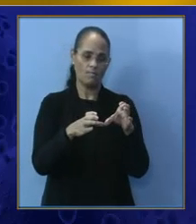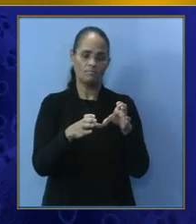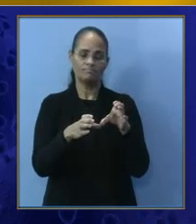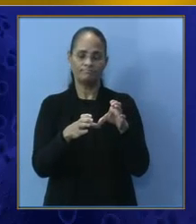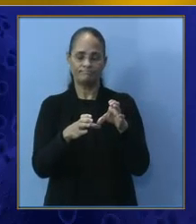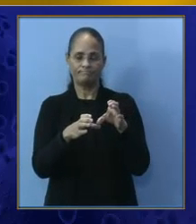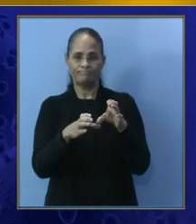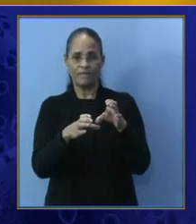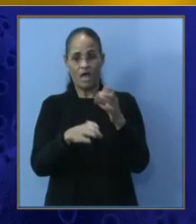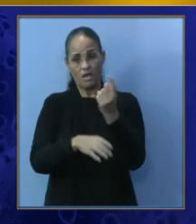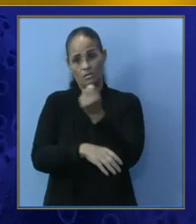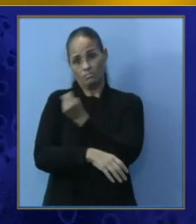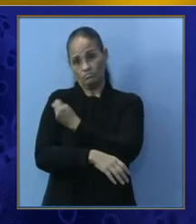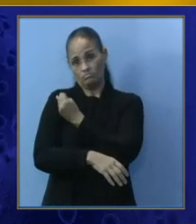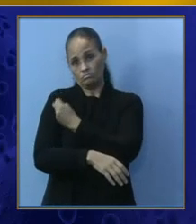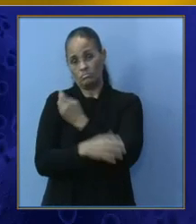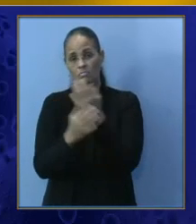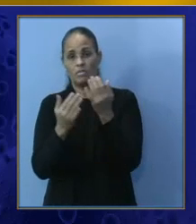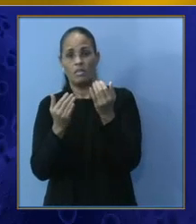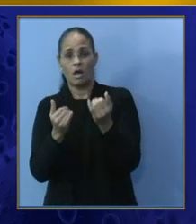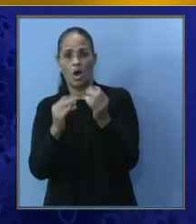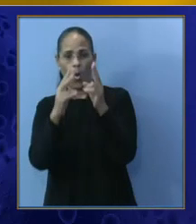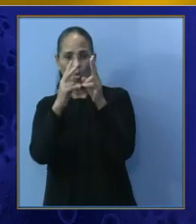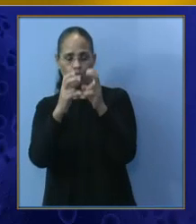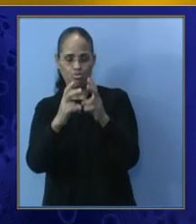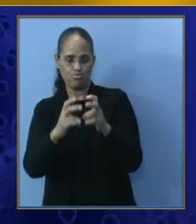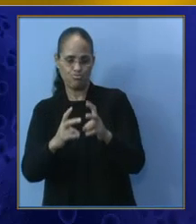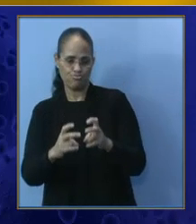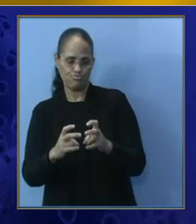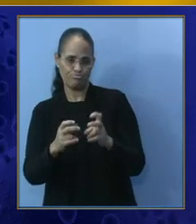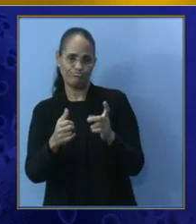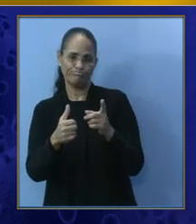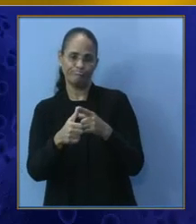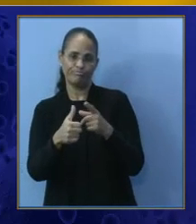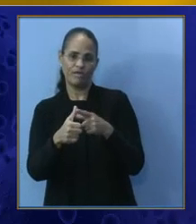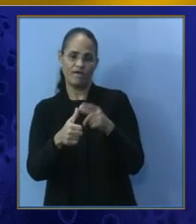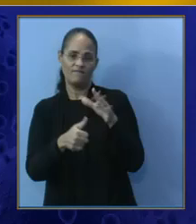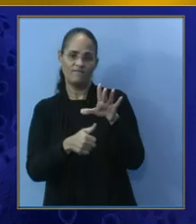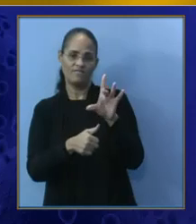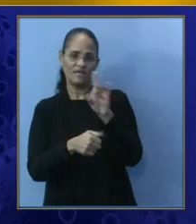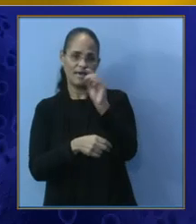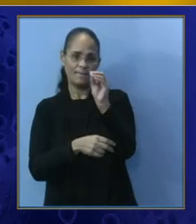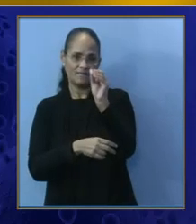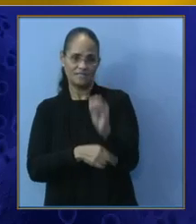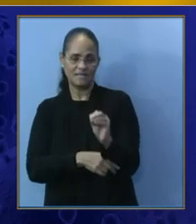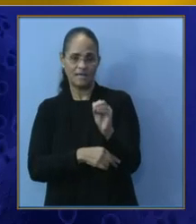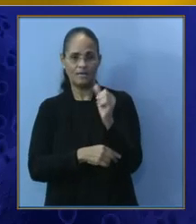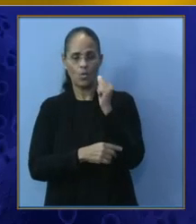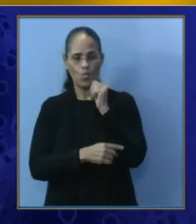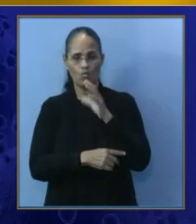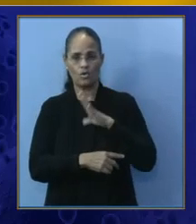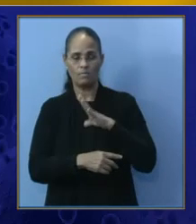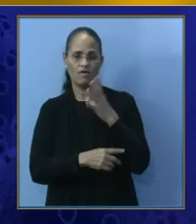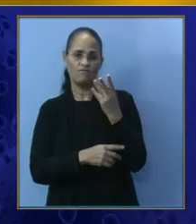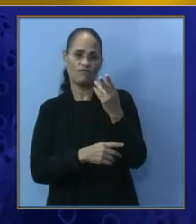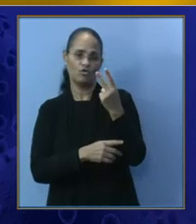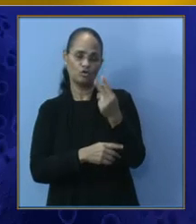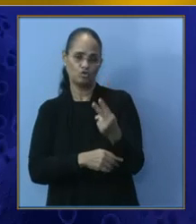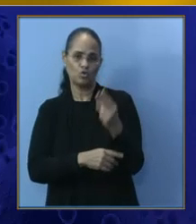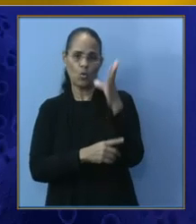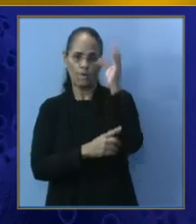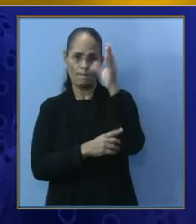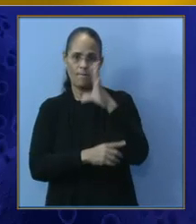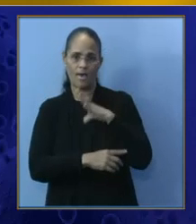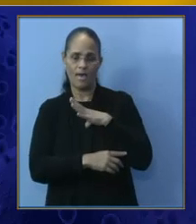of the vaccines administered so far, the breakdown is as follows. 58% are female, 42% of male, and